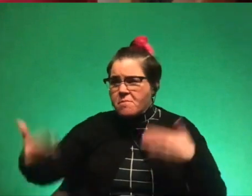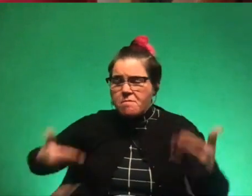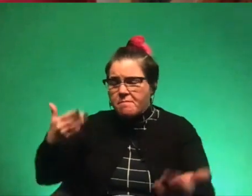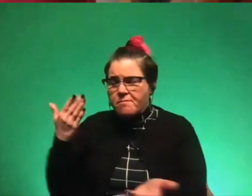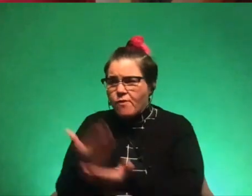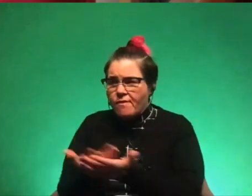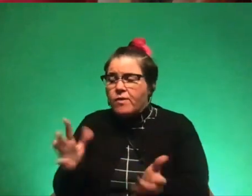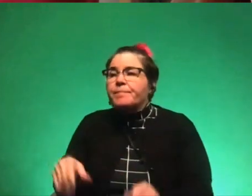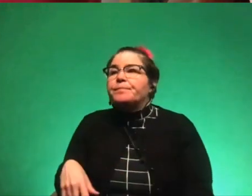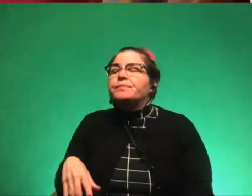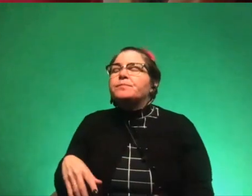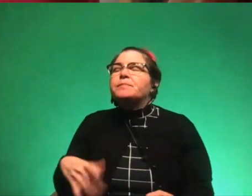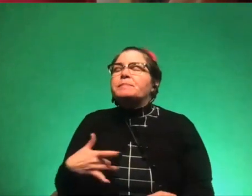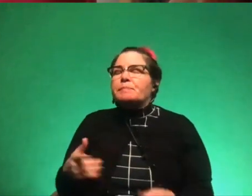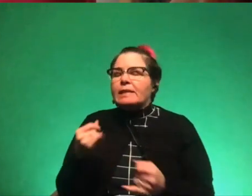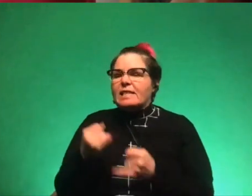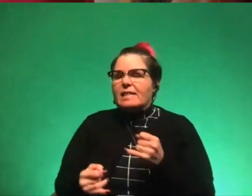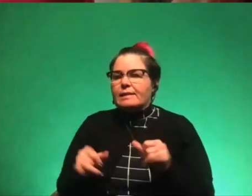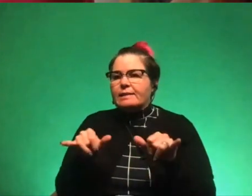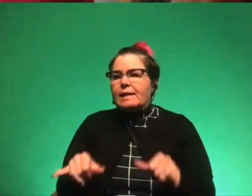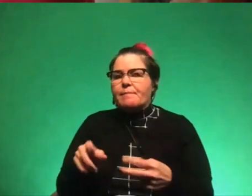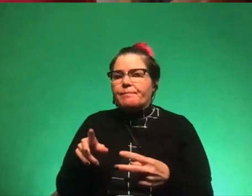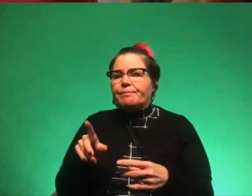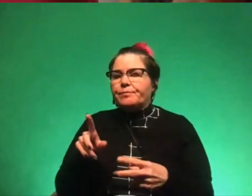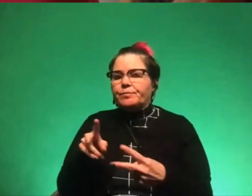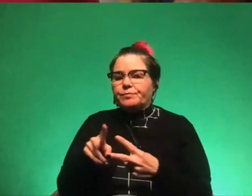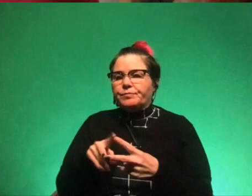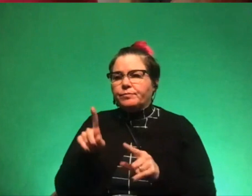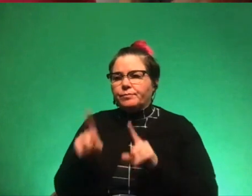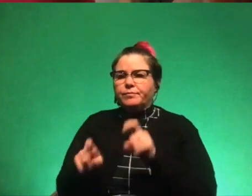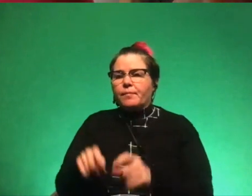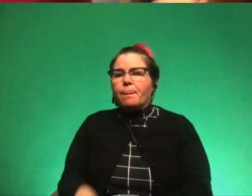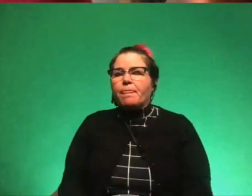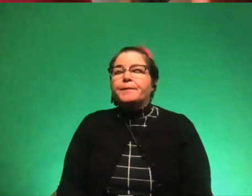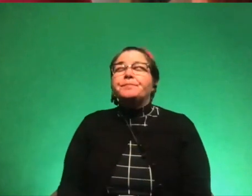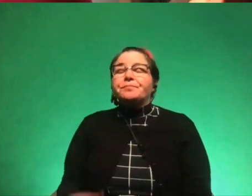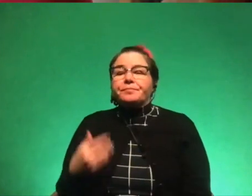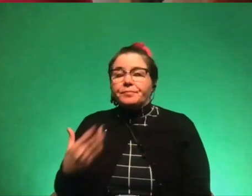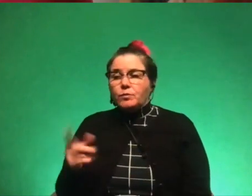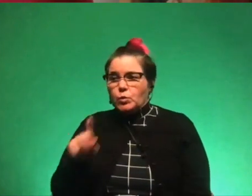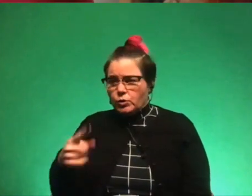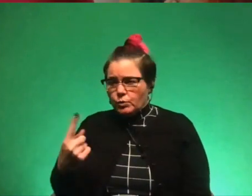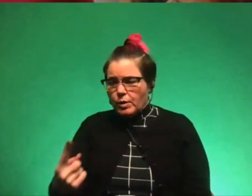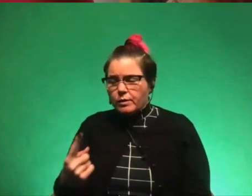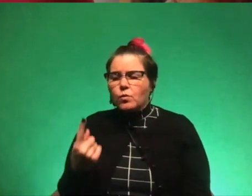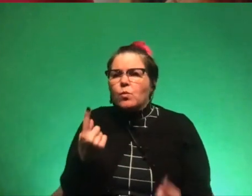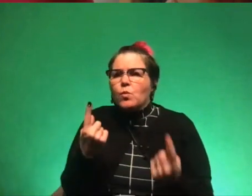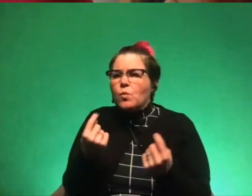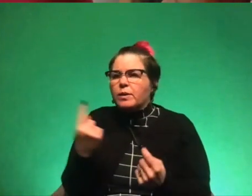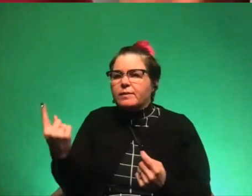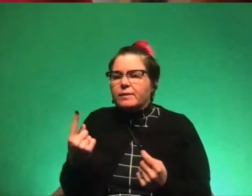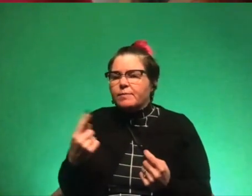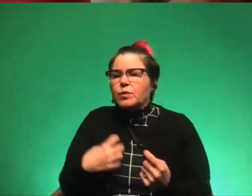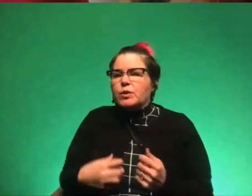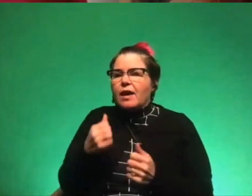So we like to end these sessions by asking everybody the same two questions. So mm-hmm. Question one, what is something that you